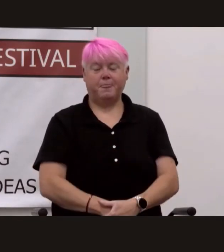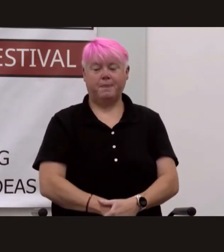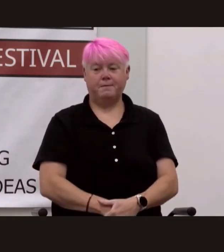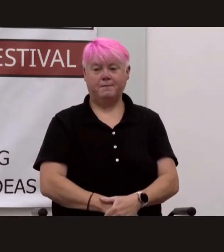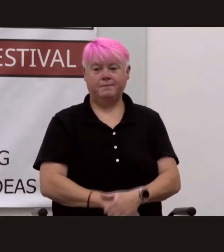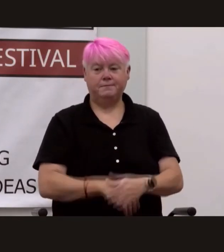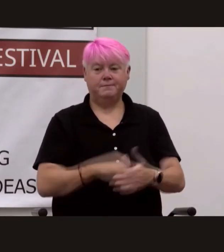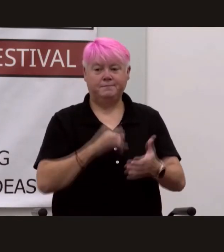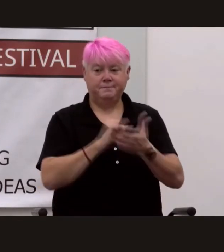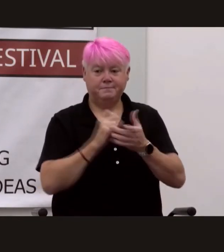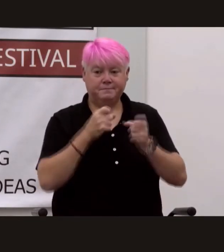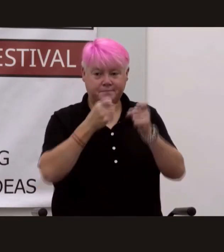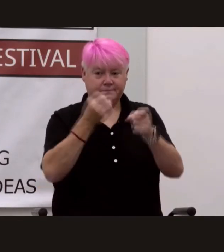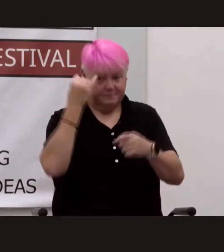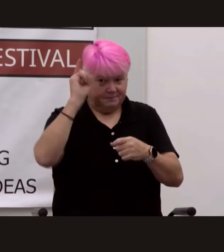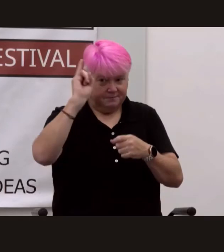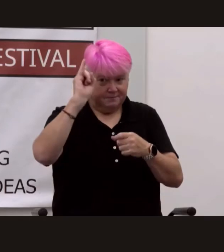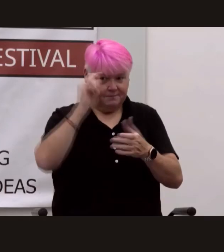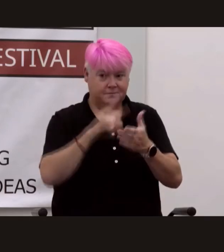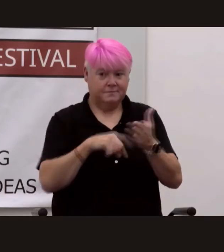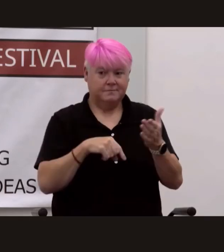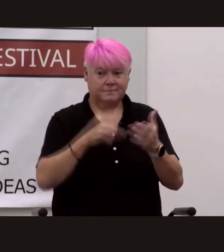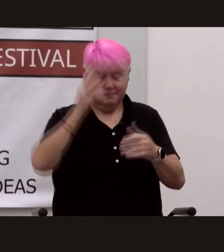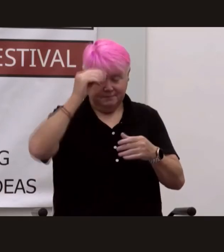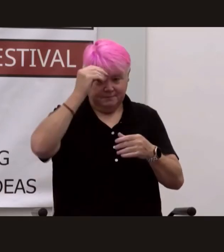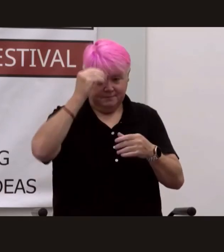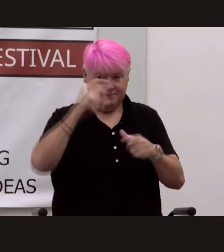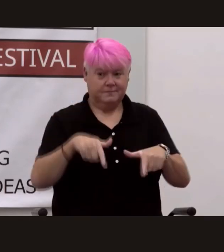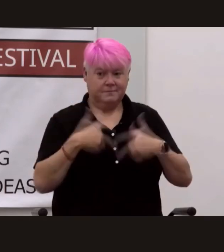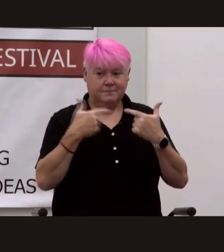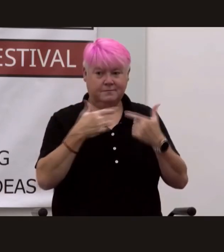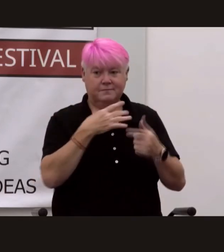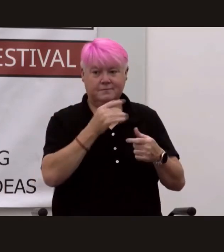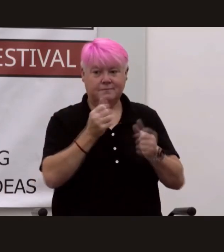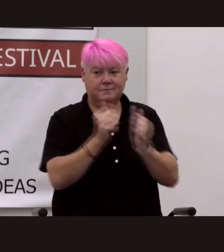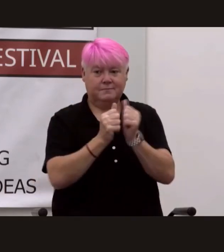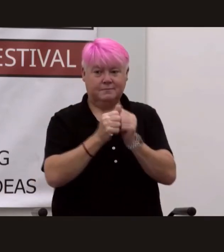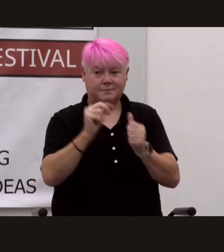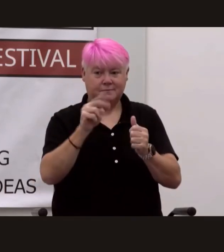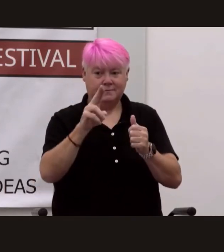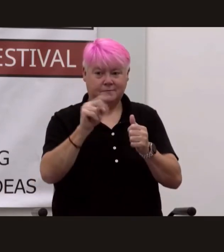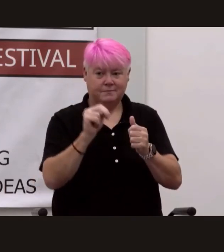That gives you an idea of what the boy's life is like with the nun. And